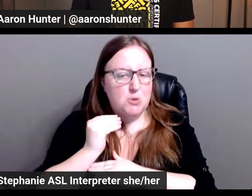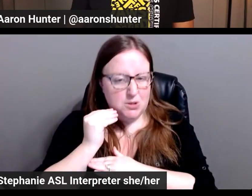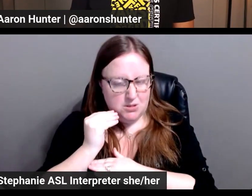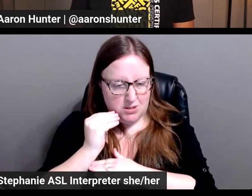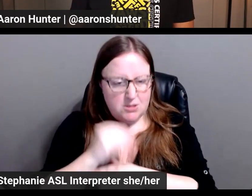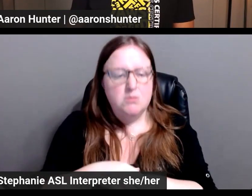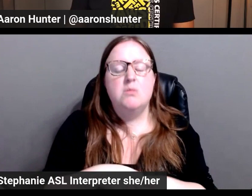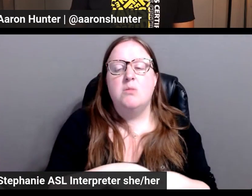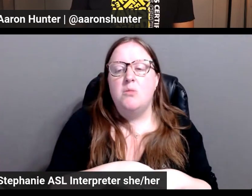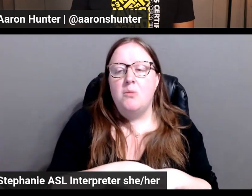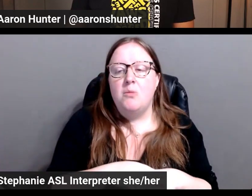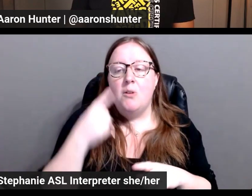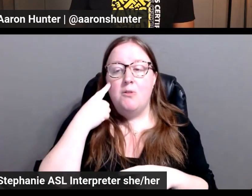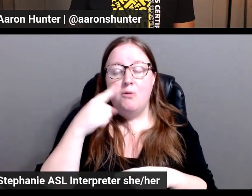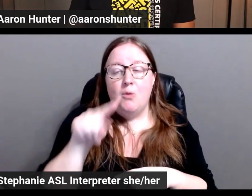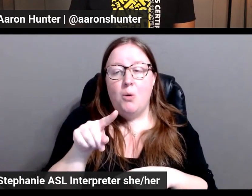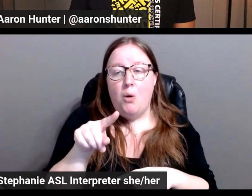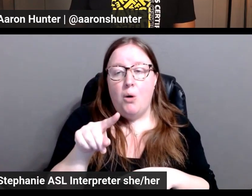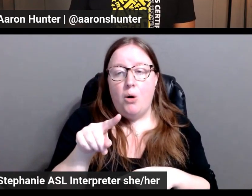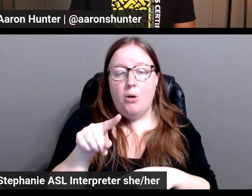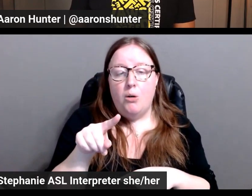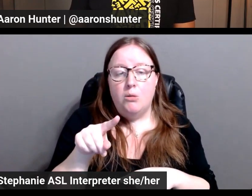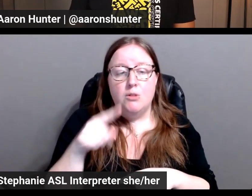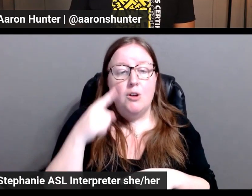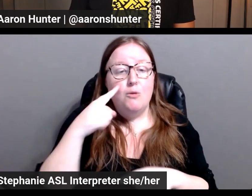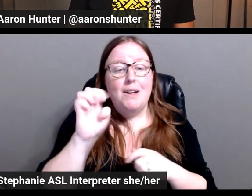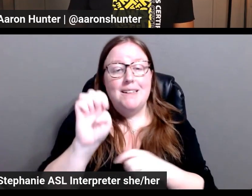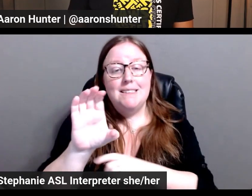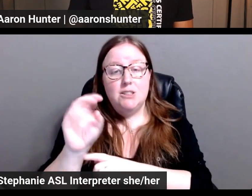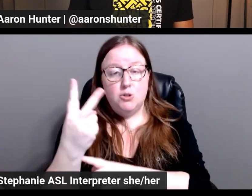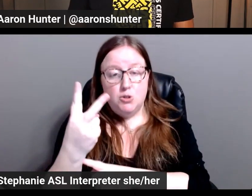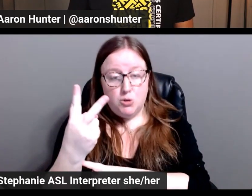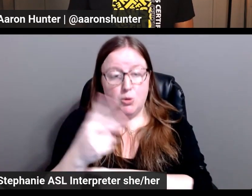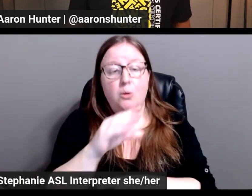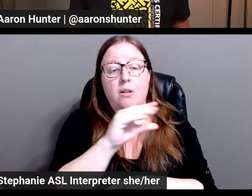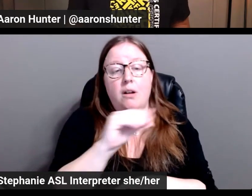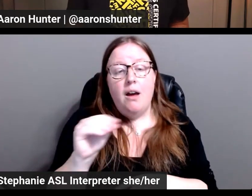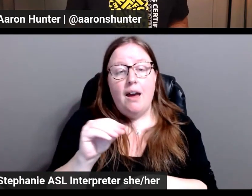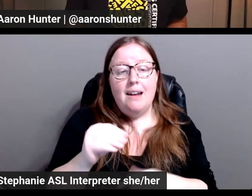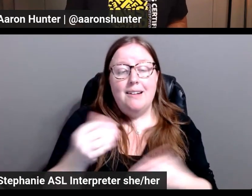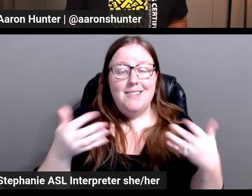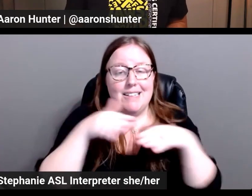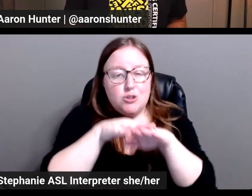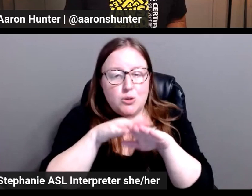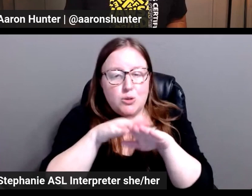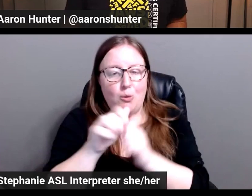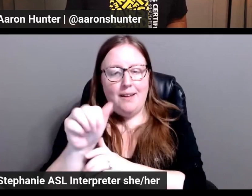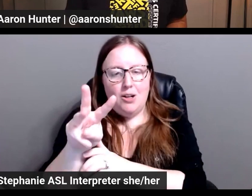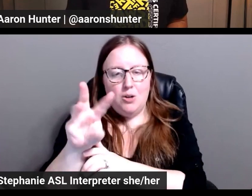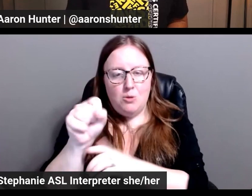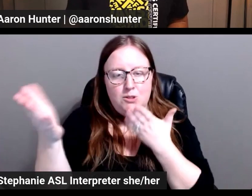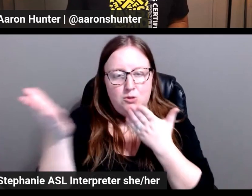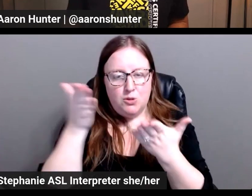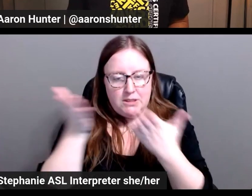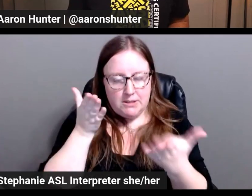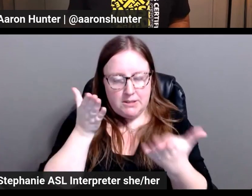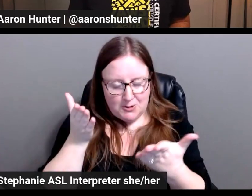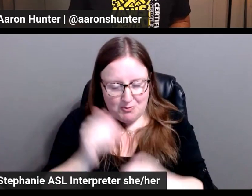going to get on in EC2 and integrating with AWS services.